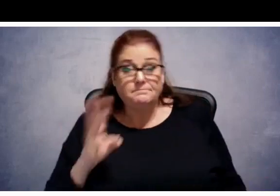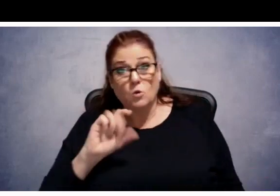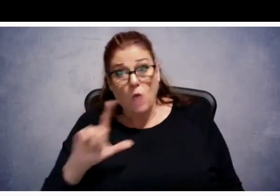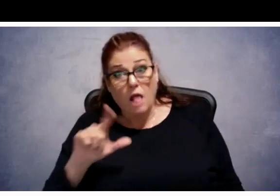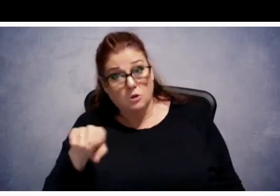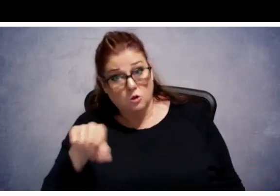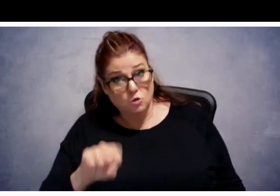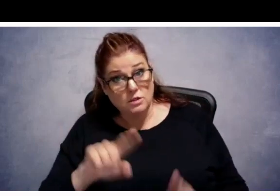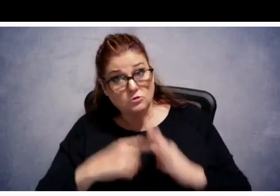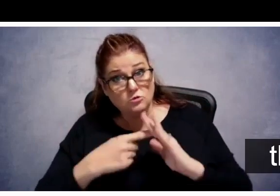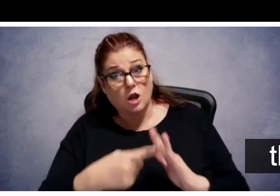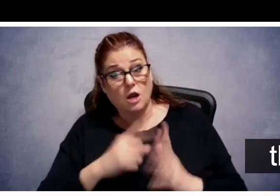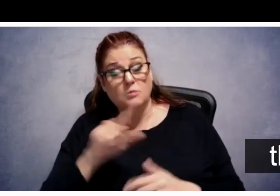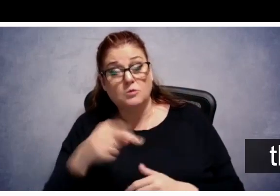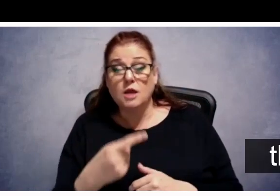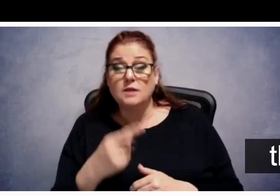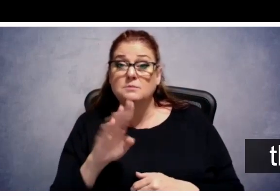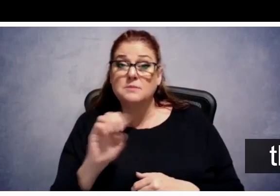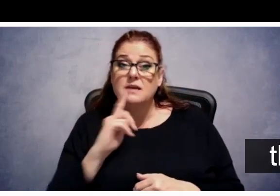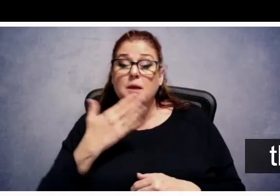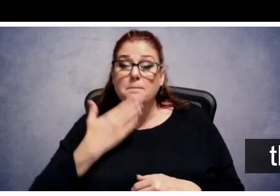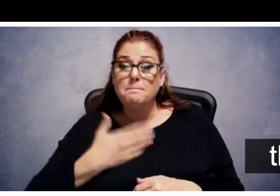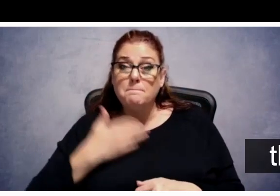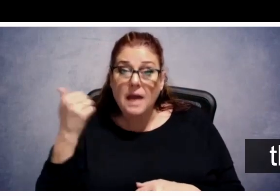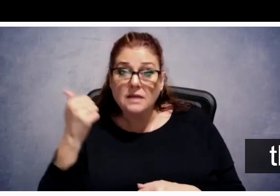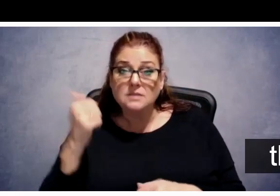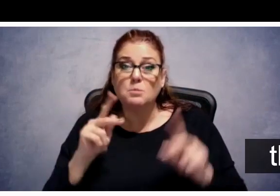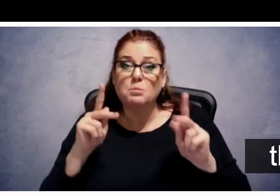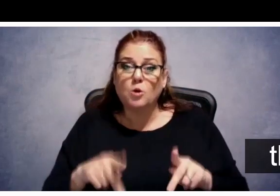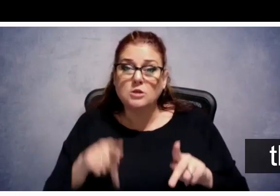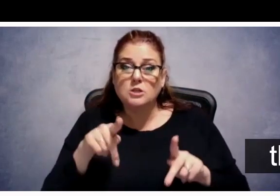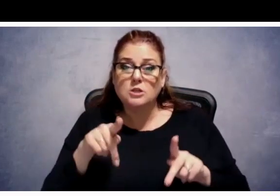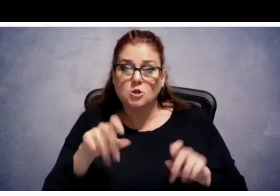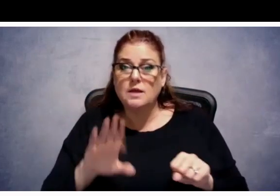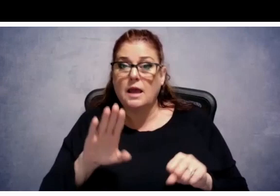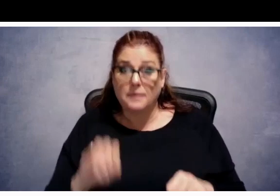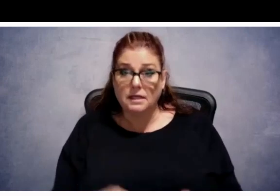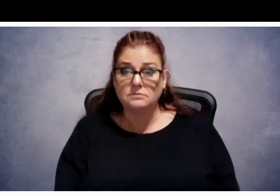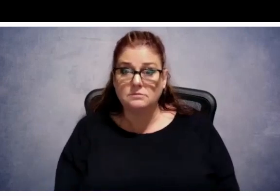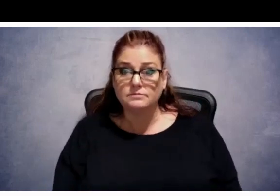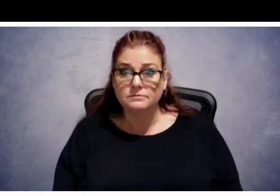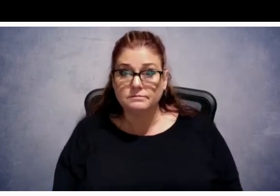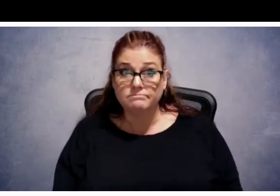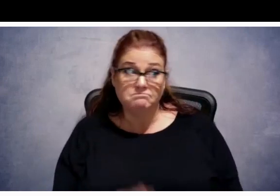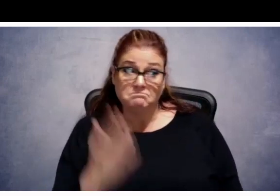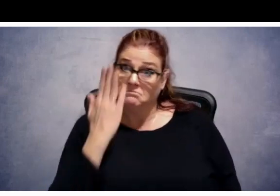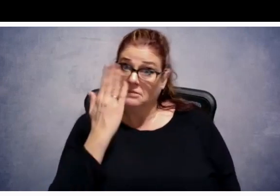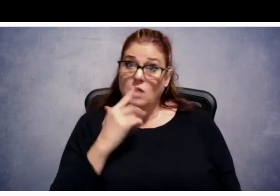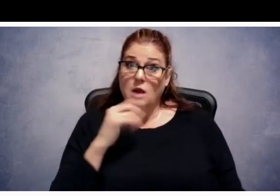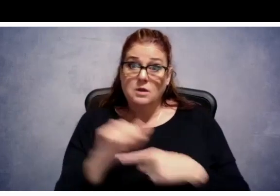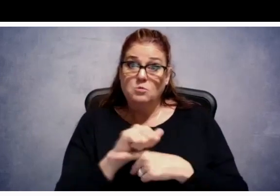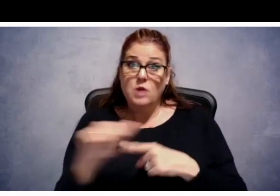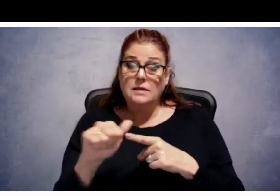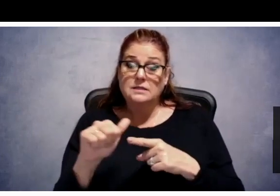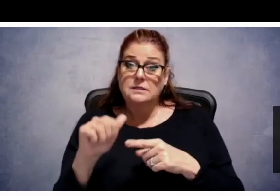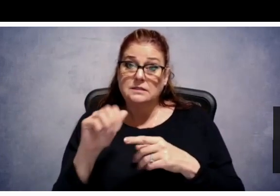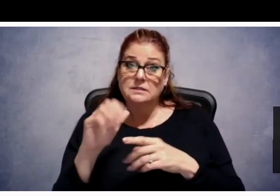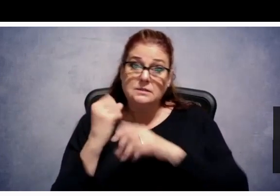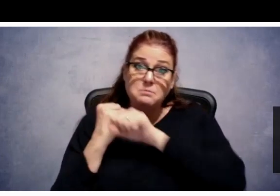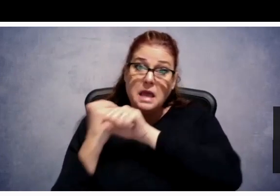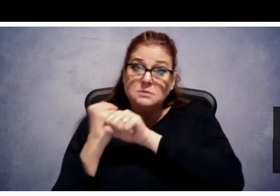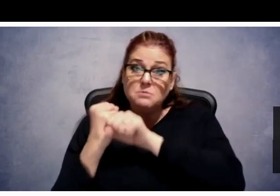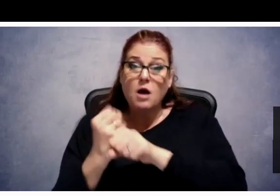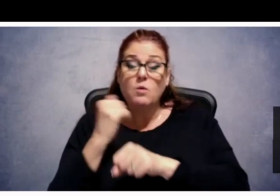can start by just being the best person you can be. That's why we practice baseball, and